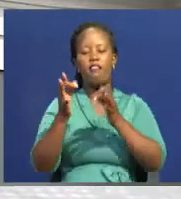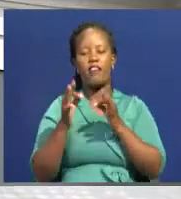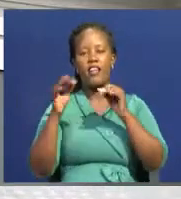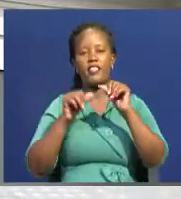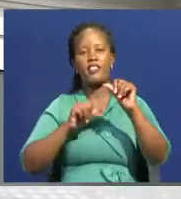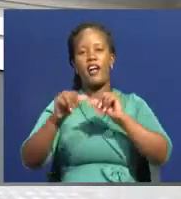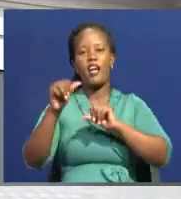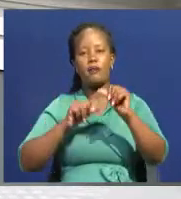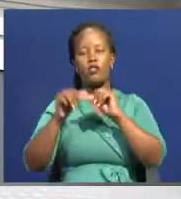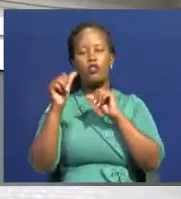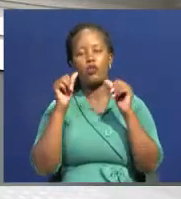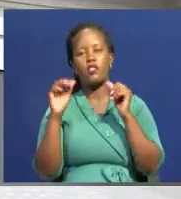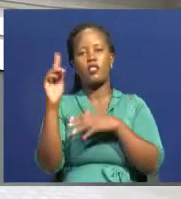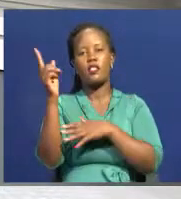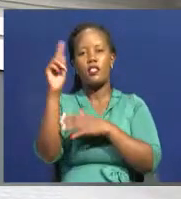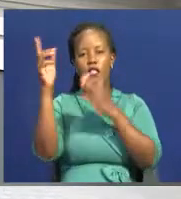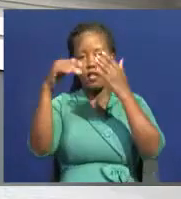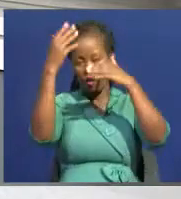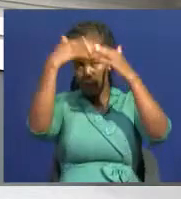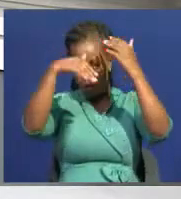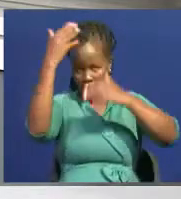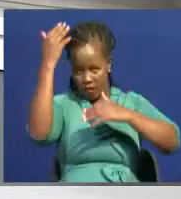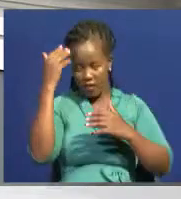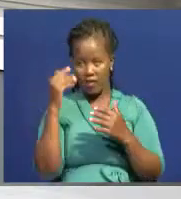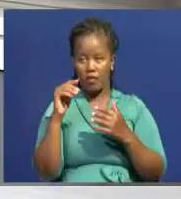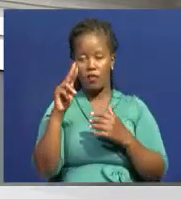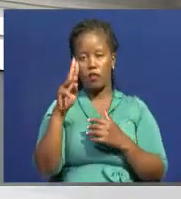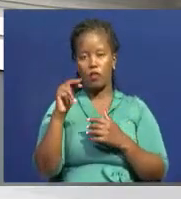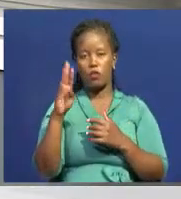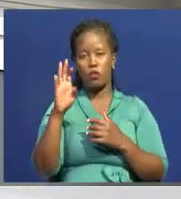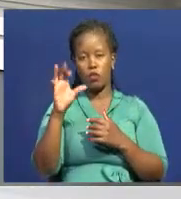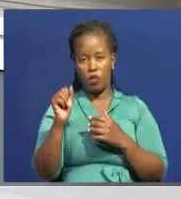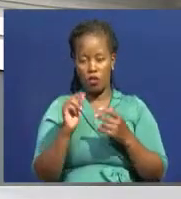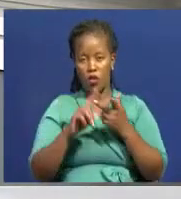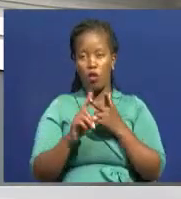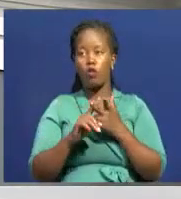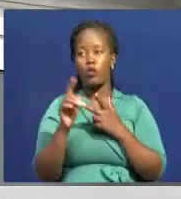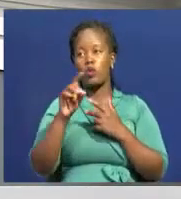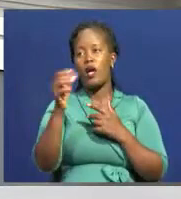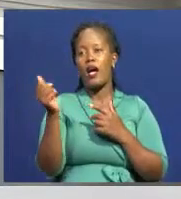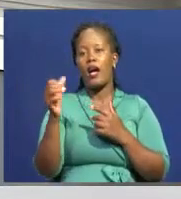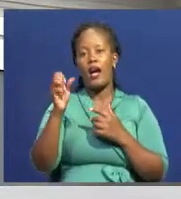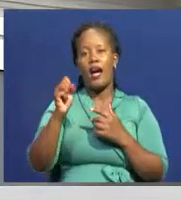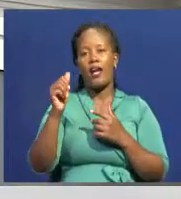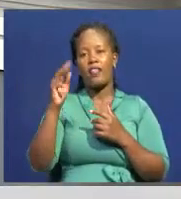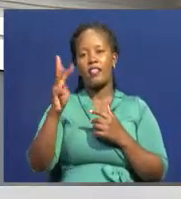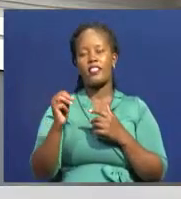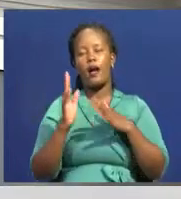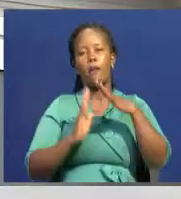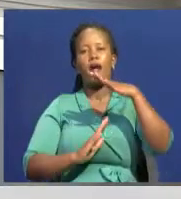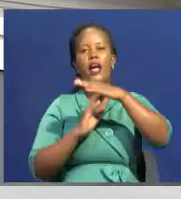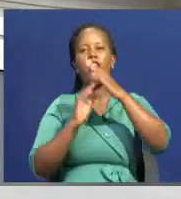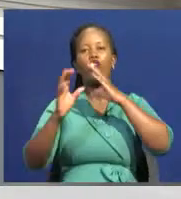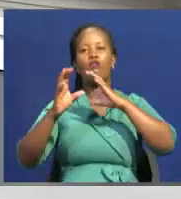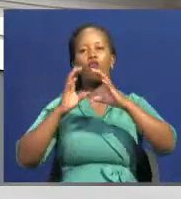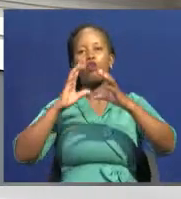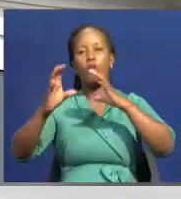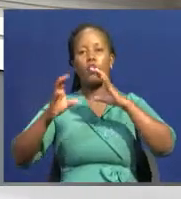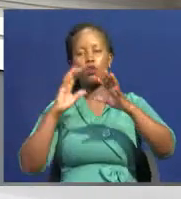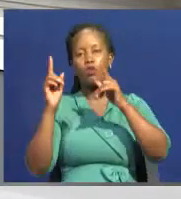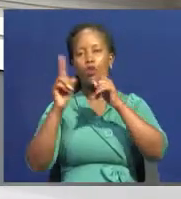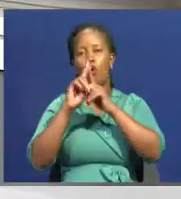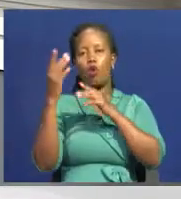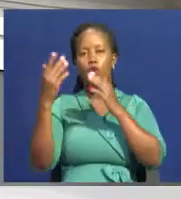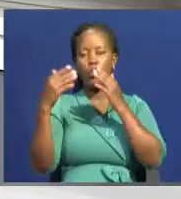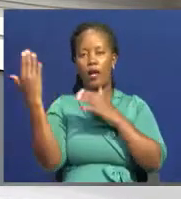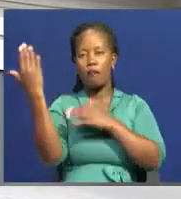of Nairobi, Enterprise and Services, that is UNEAS. And also we have Sam Ochieng, Head of Corporate Communication and Marketing, and also a lecturer at the